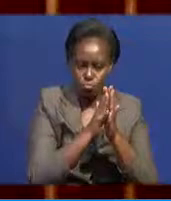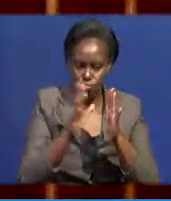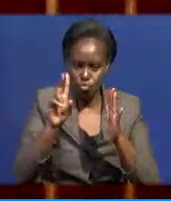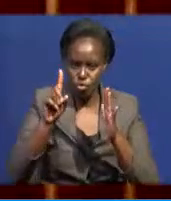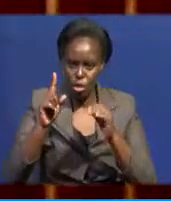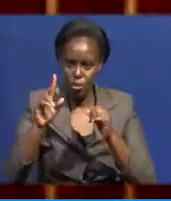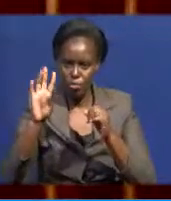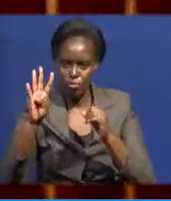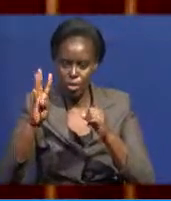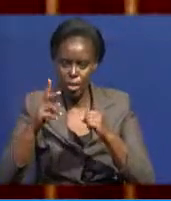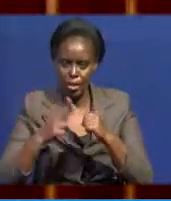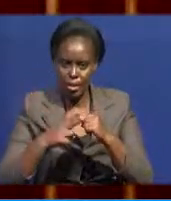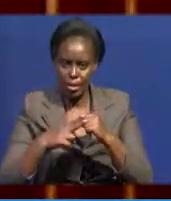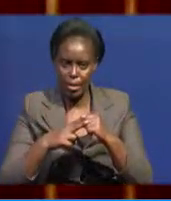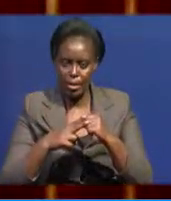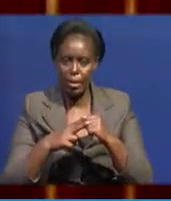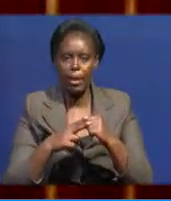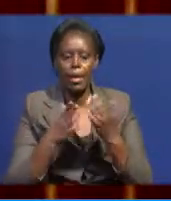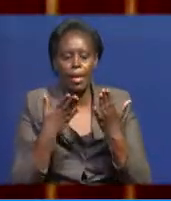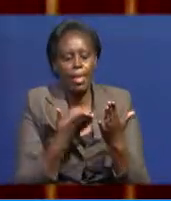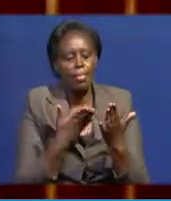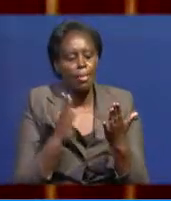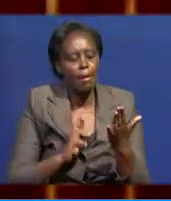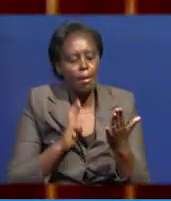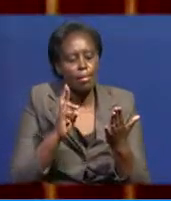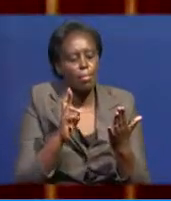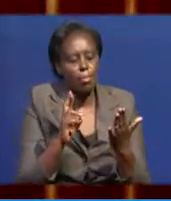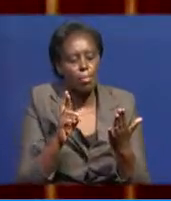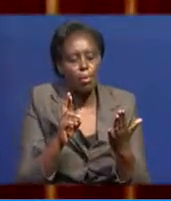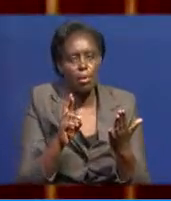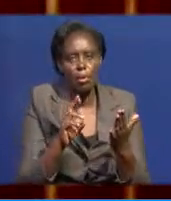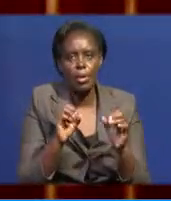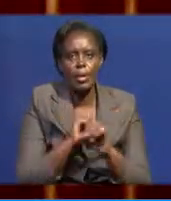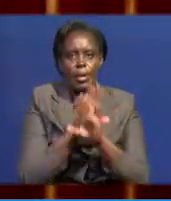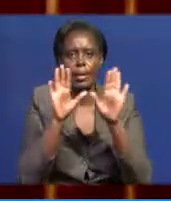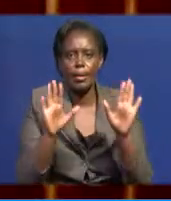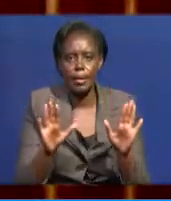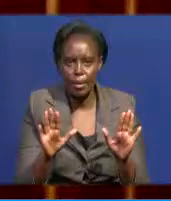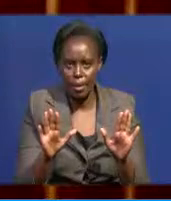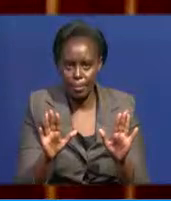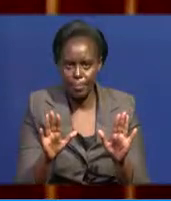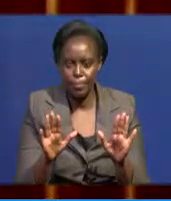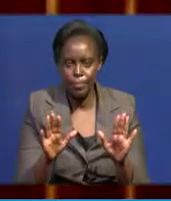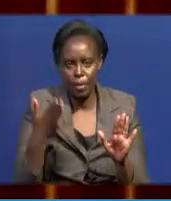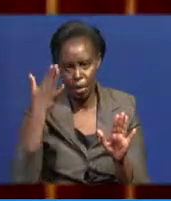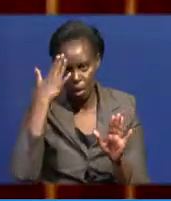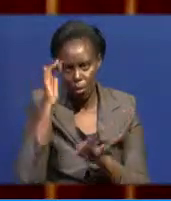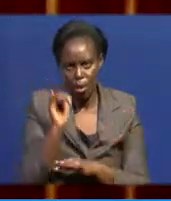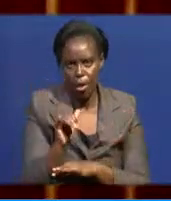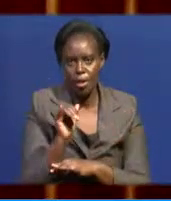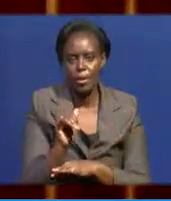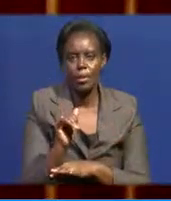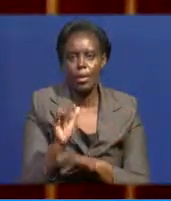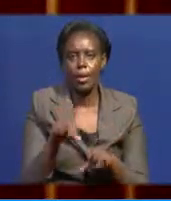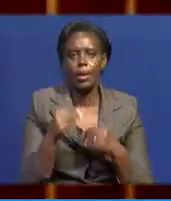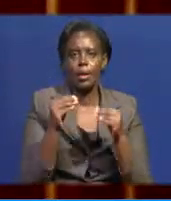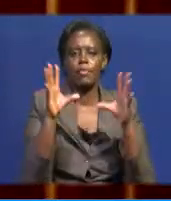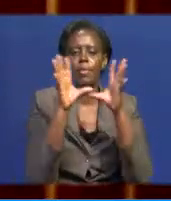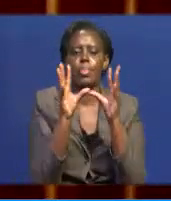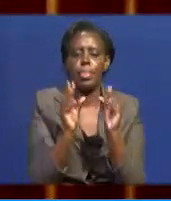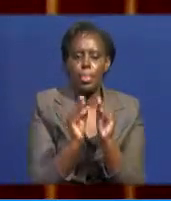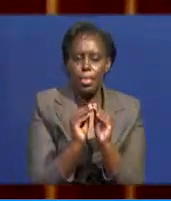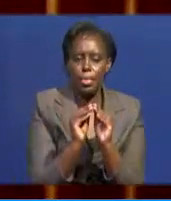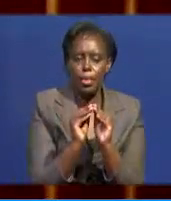On page 2 and page 3 of my report. It should therefore be noted that, and have given the total